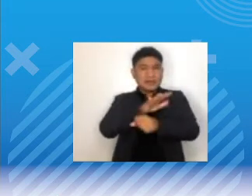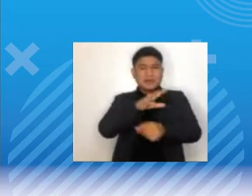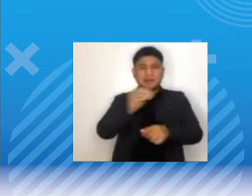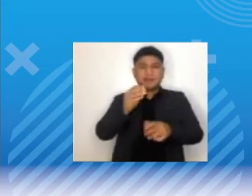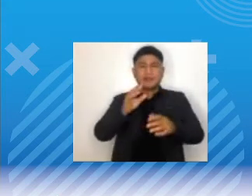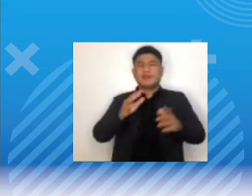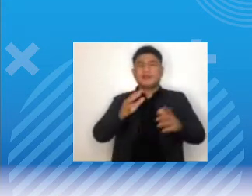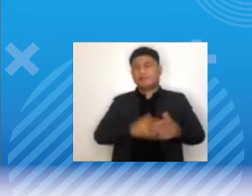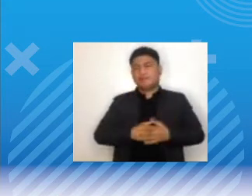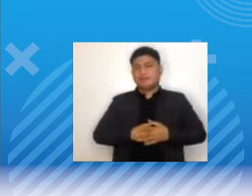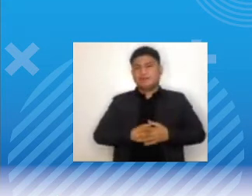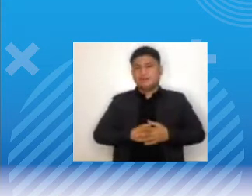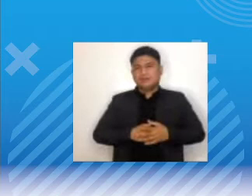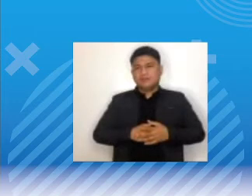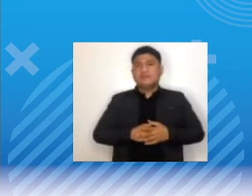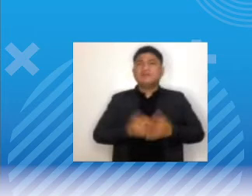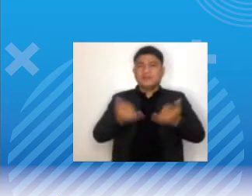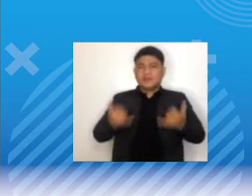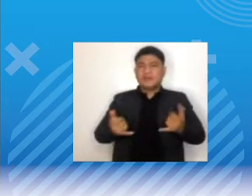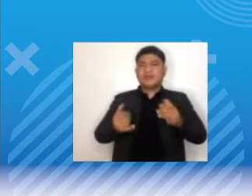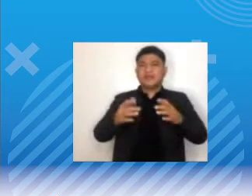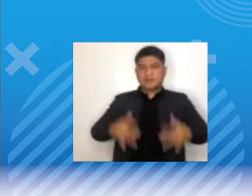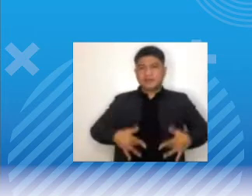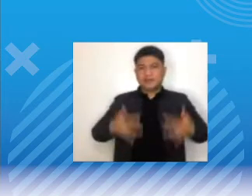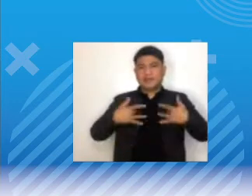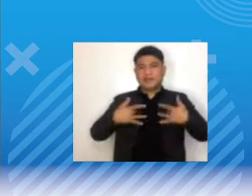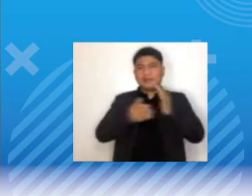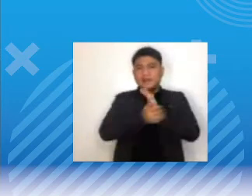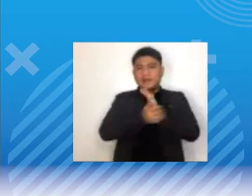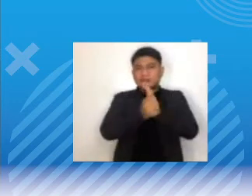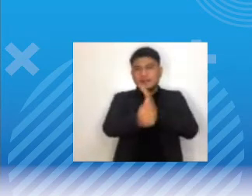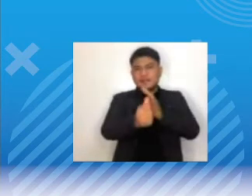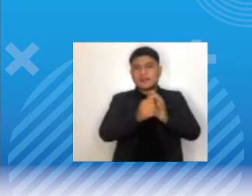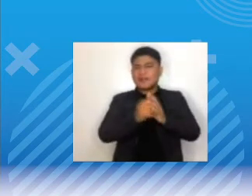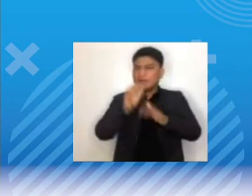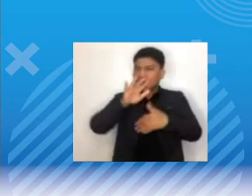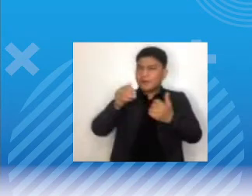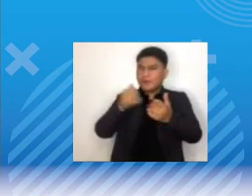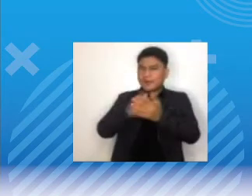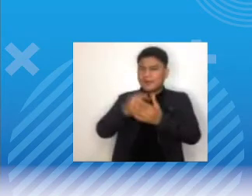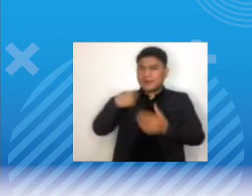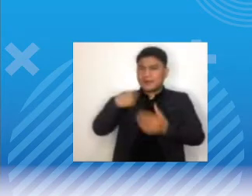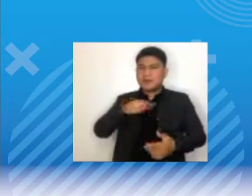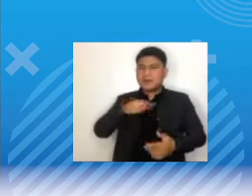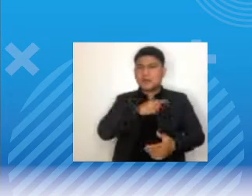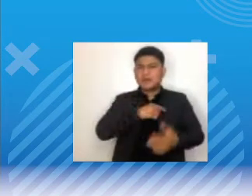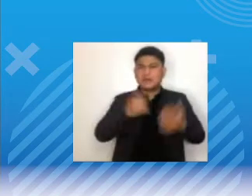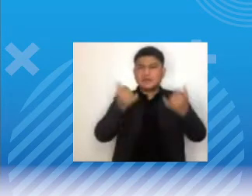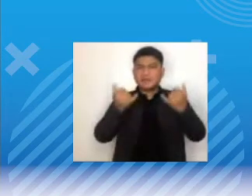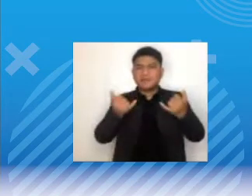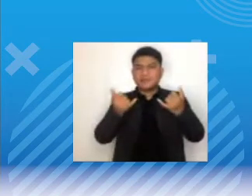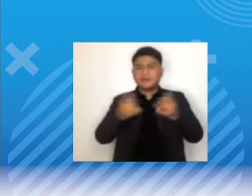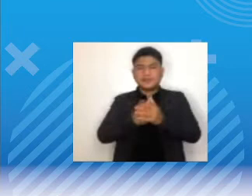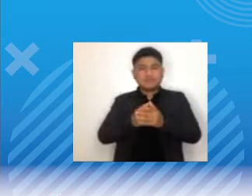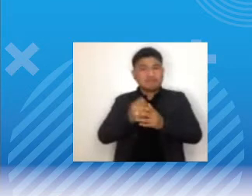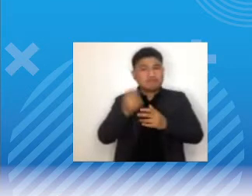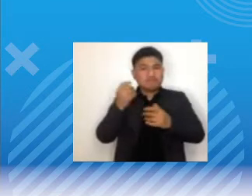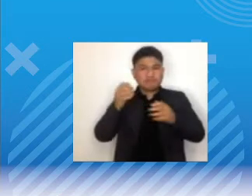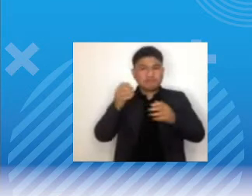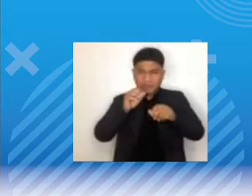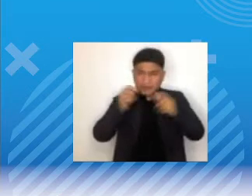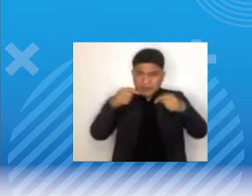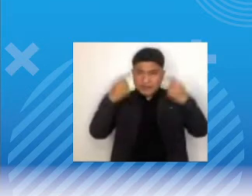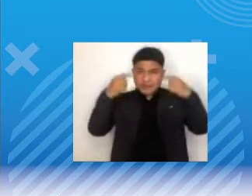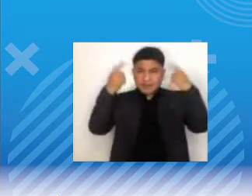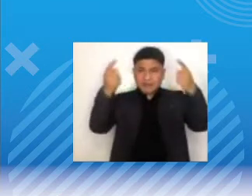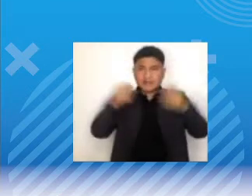So it could become a life skill actually for all of us. And it's cost-effective kasi hindi,